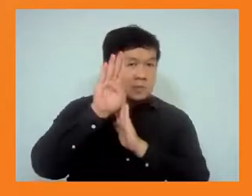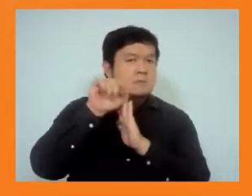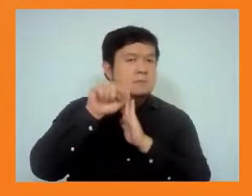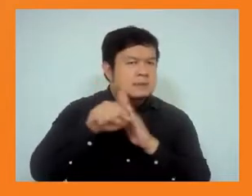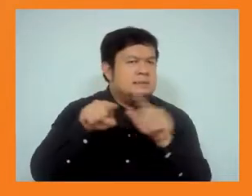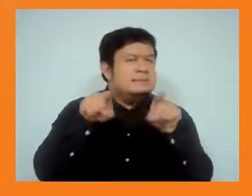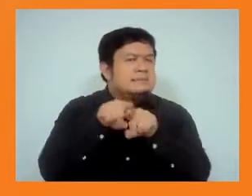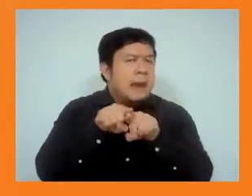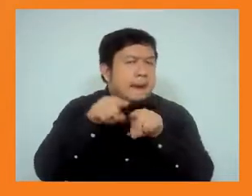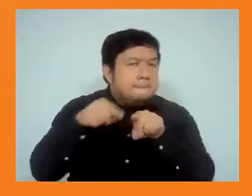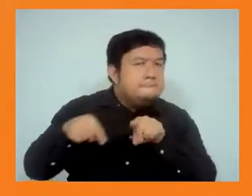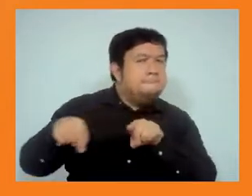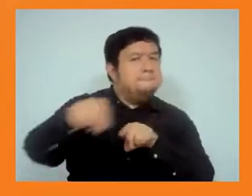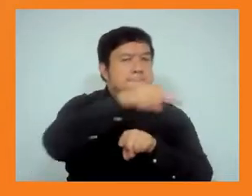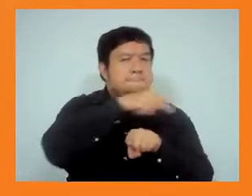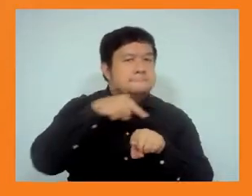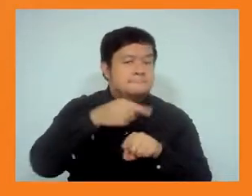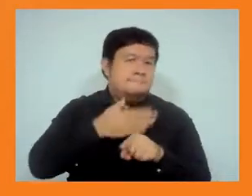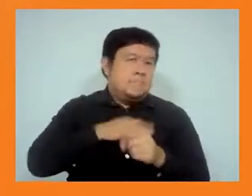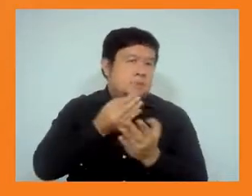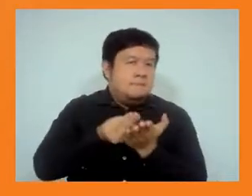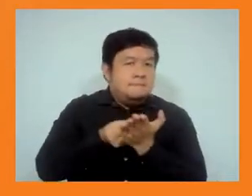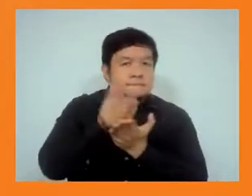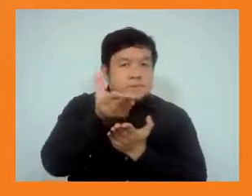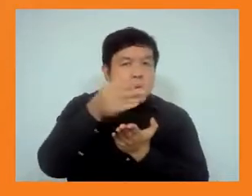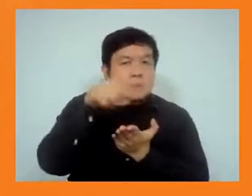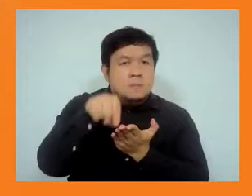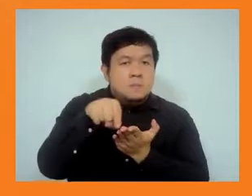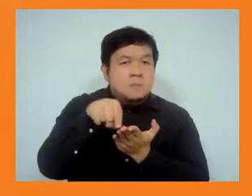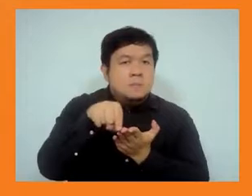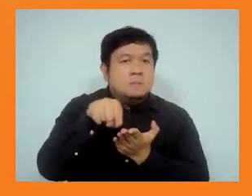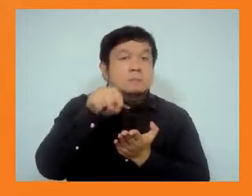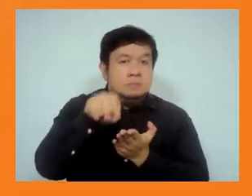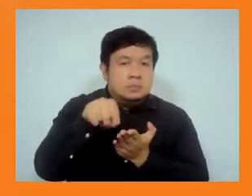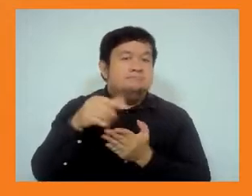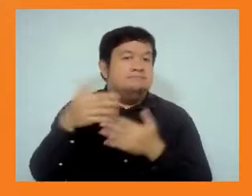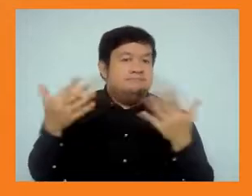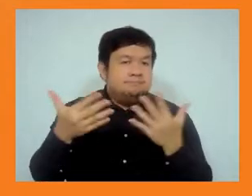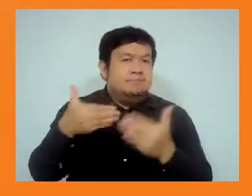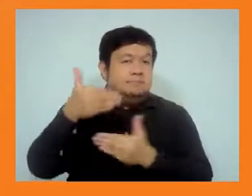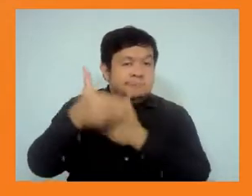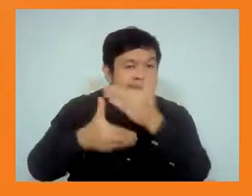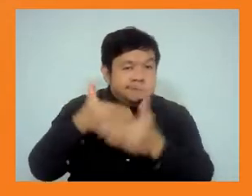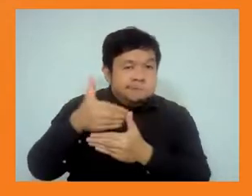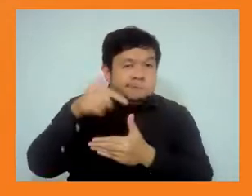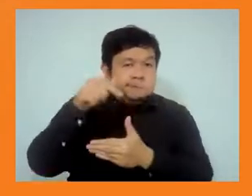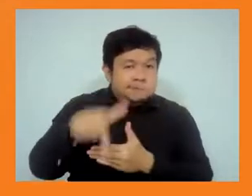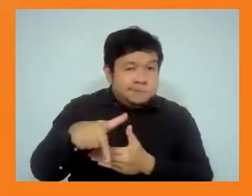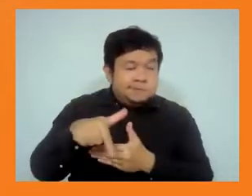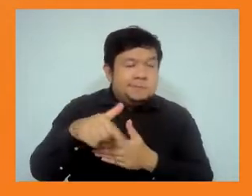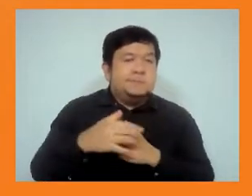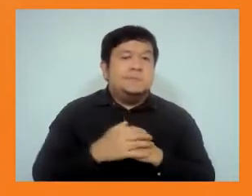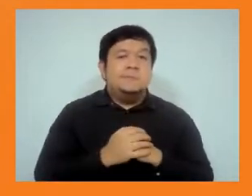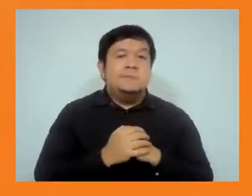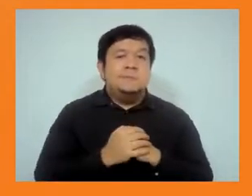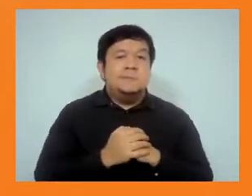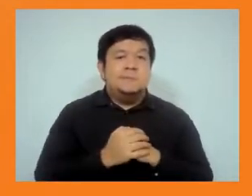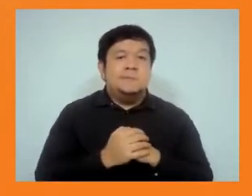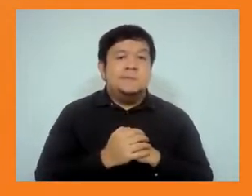excellent contributions from civil society. And again, I want to thank people that have attended those sessions. We're now